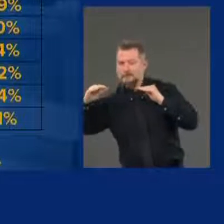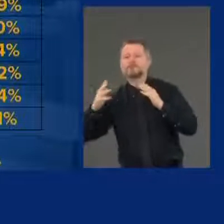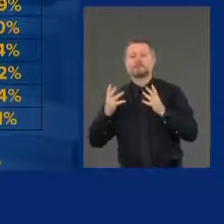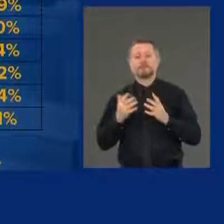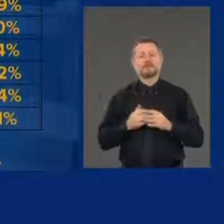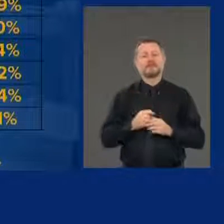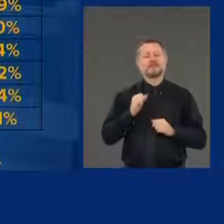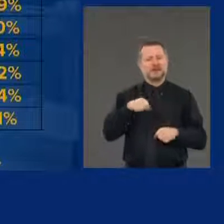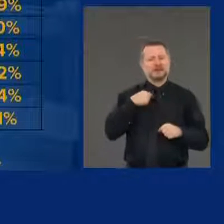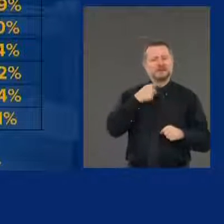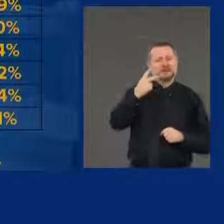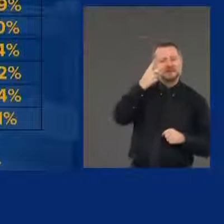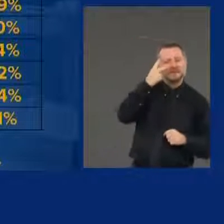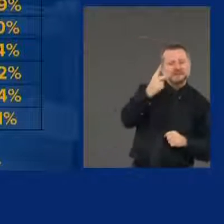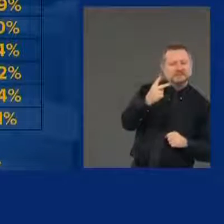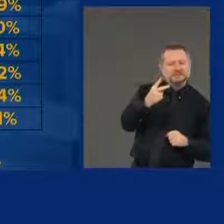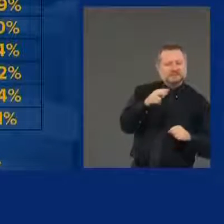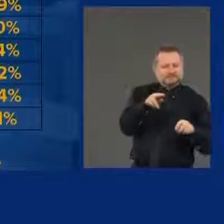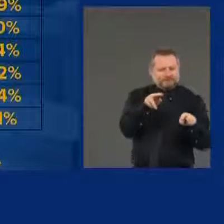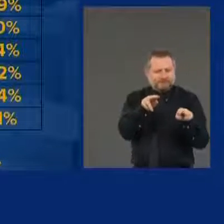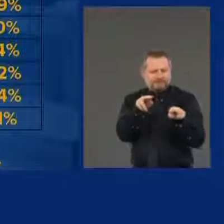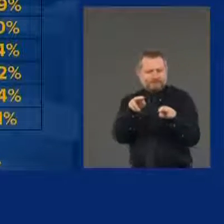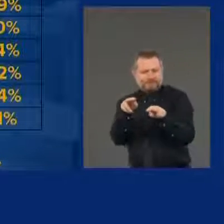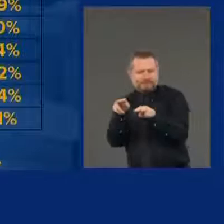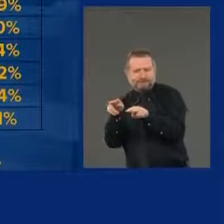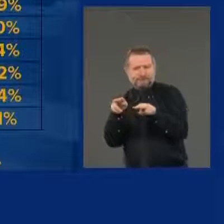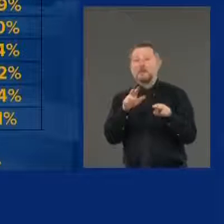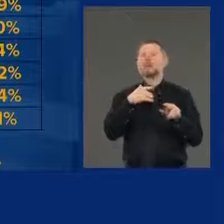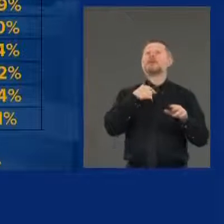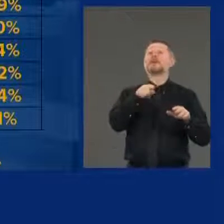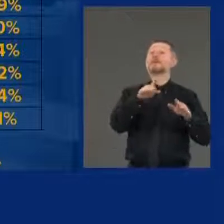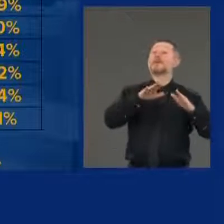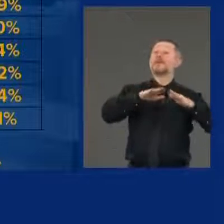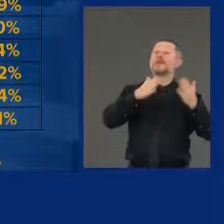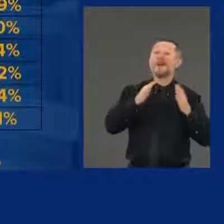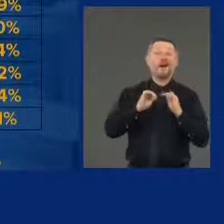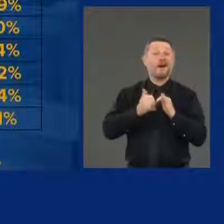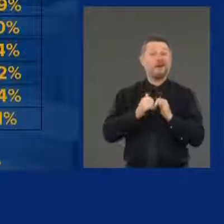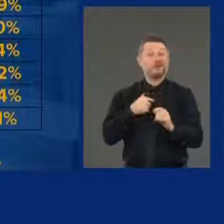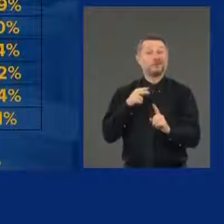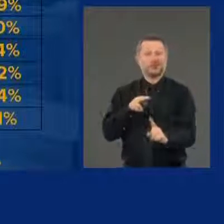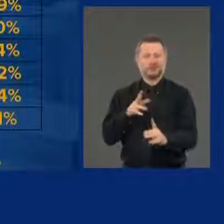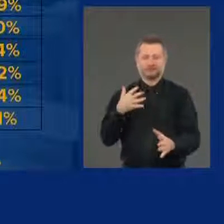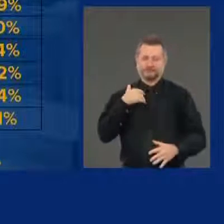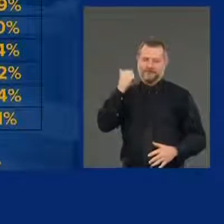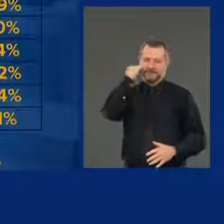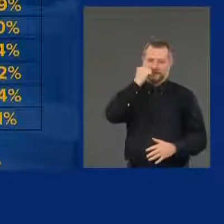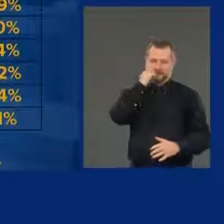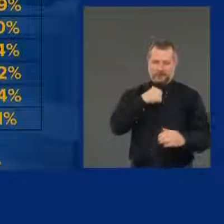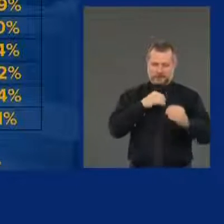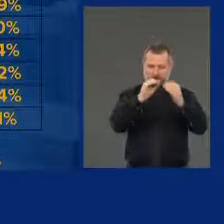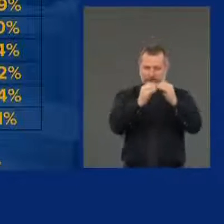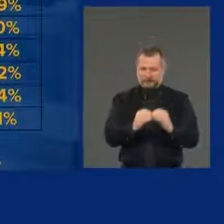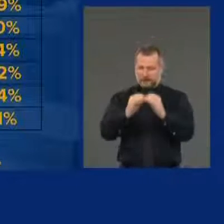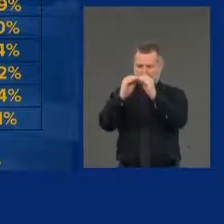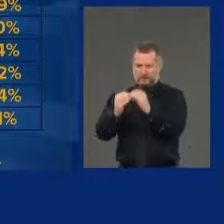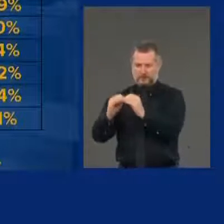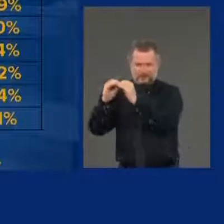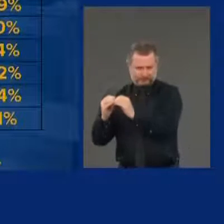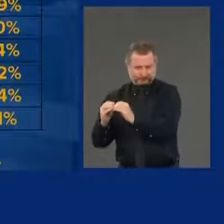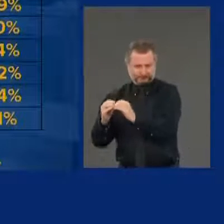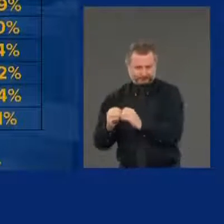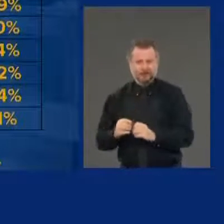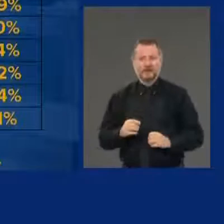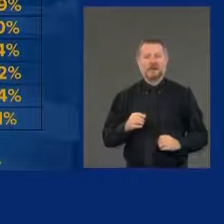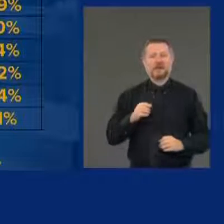the immediate reaction to a reopening in the daily testing numbers. 50,000 tests statewide every day, plus